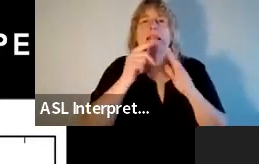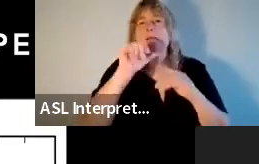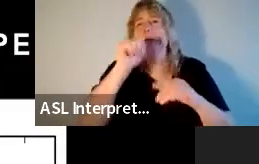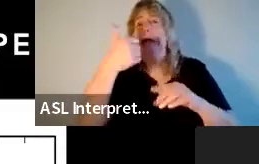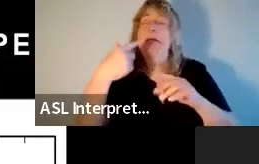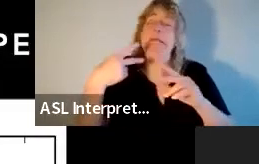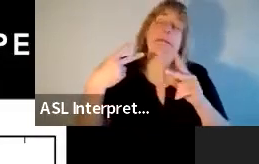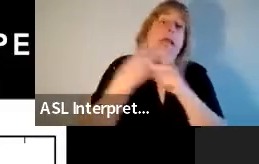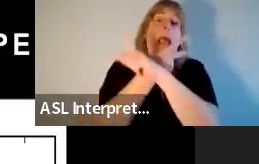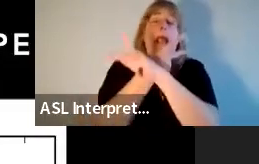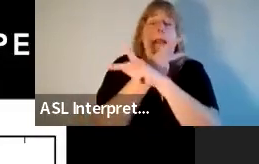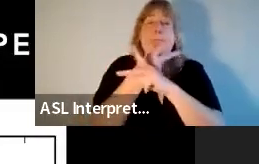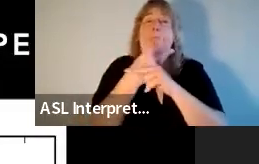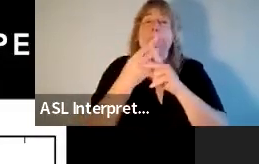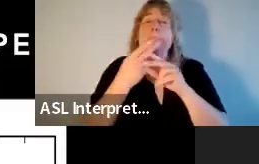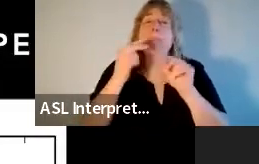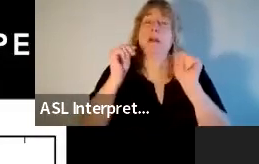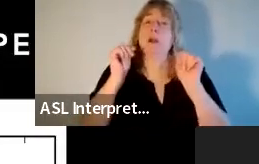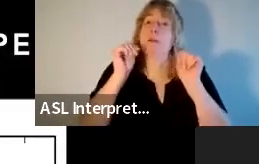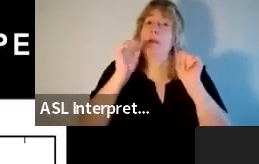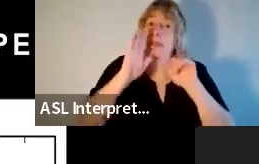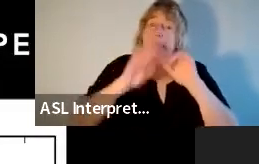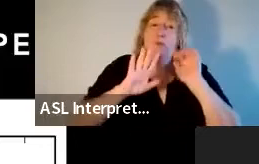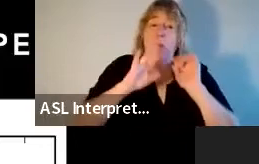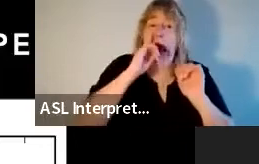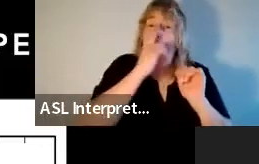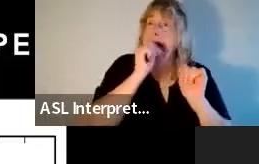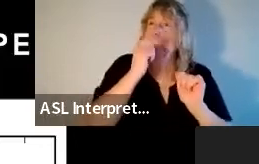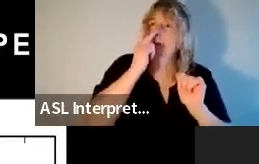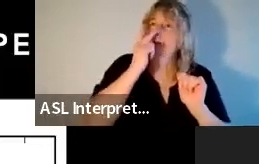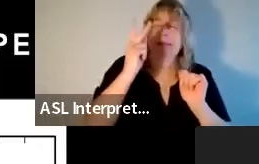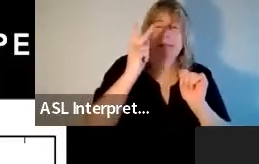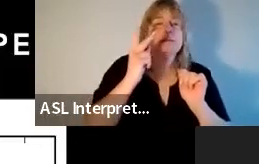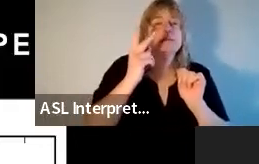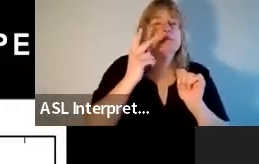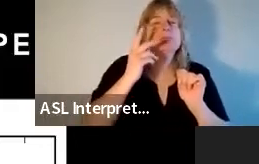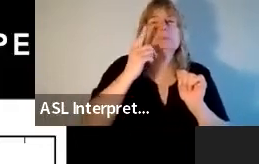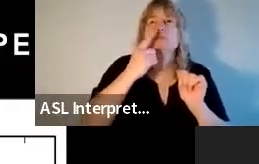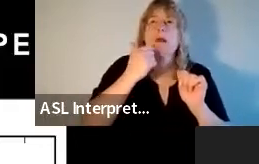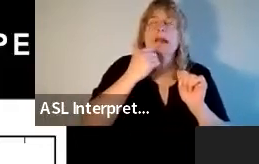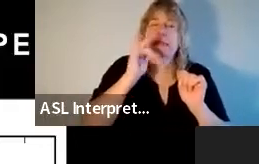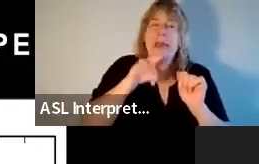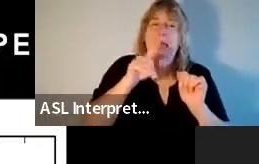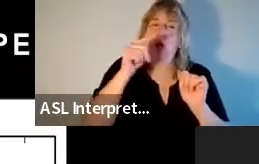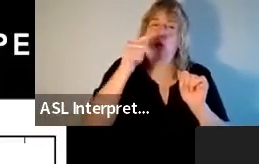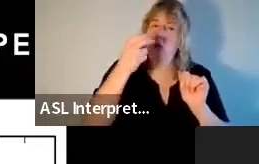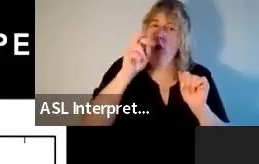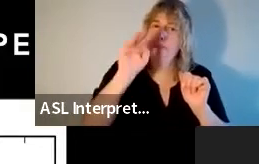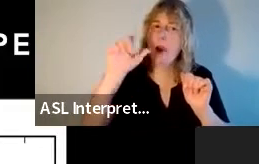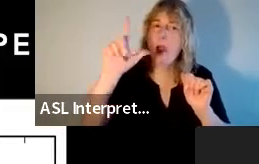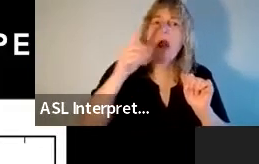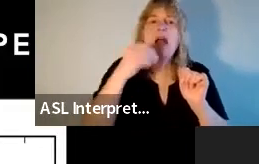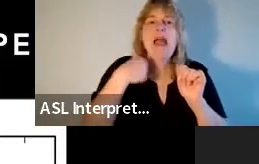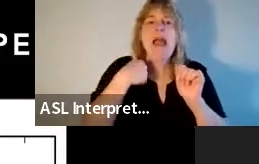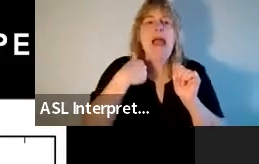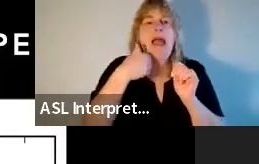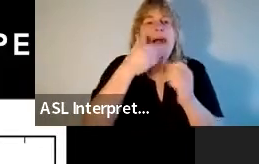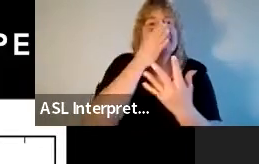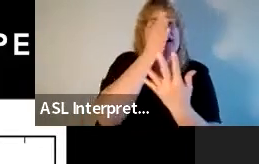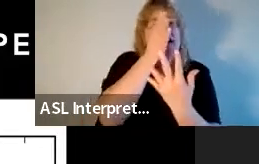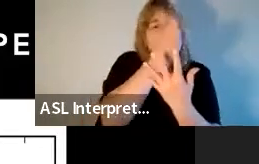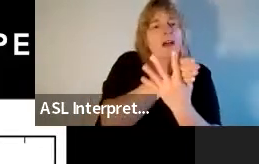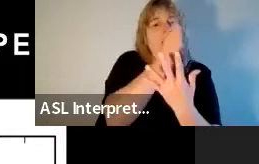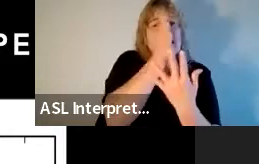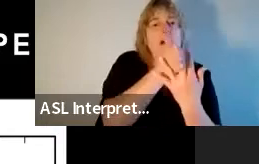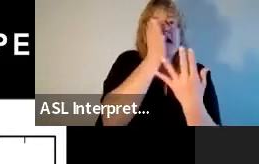and beyond. And you can see also there are big gaps in between these blue wedges, And these gaps are